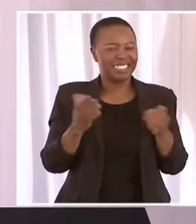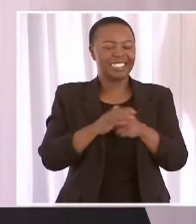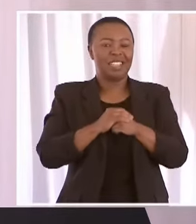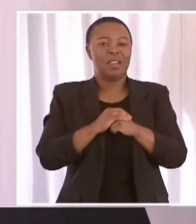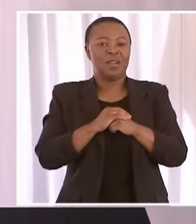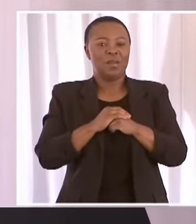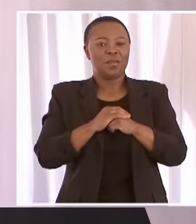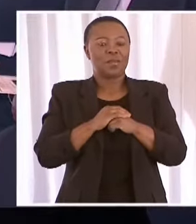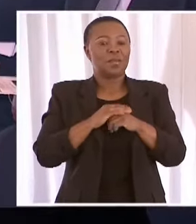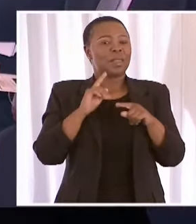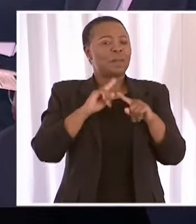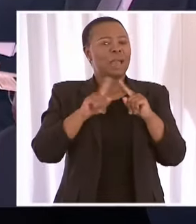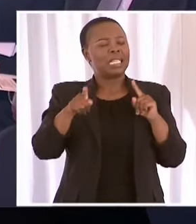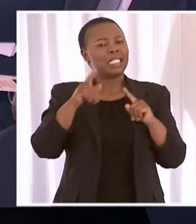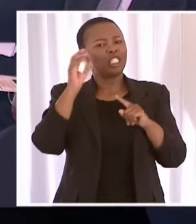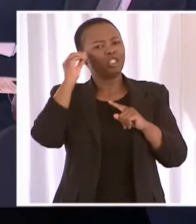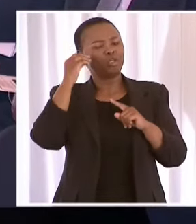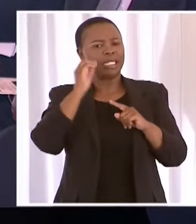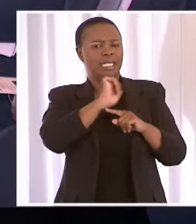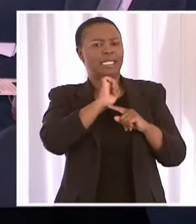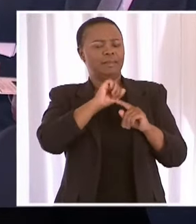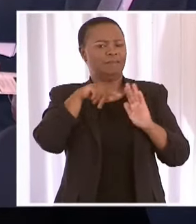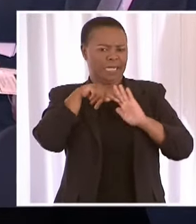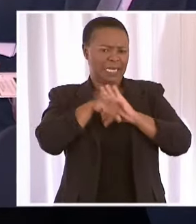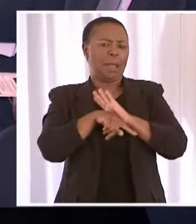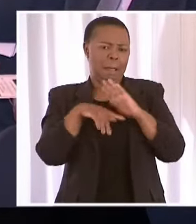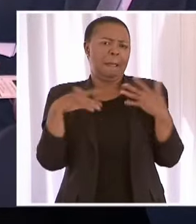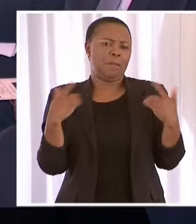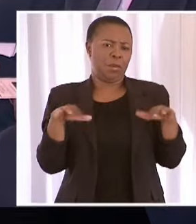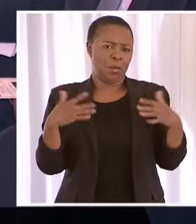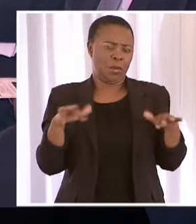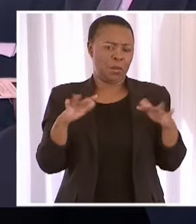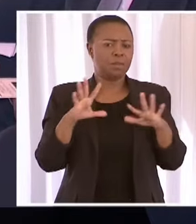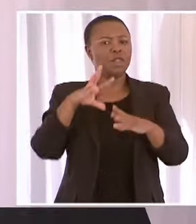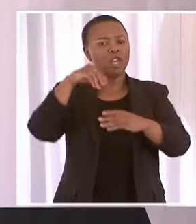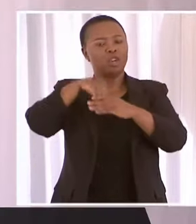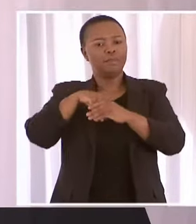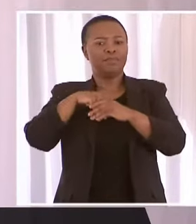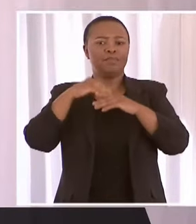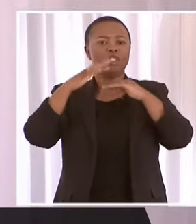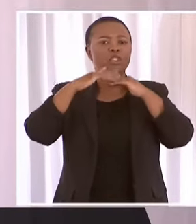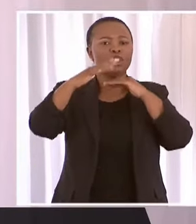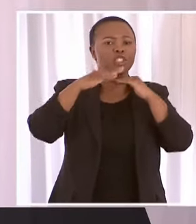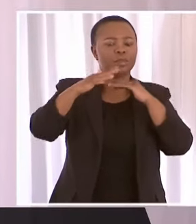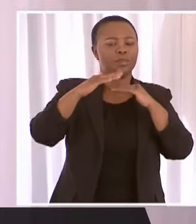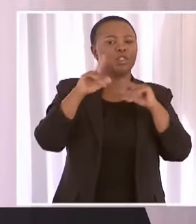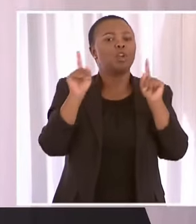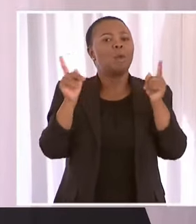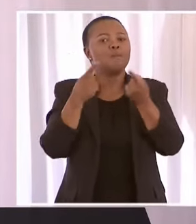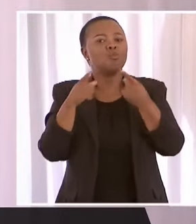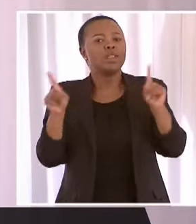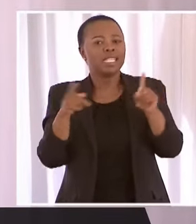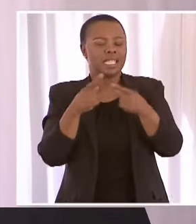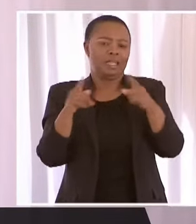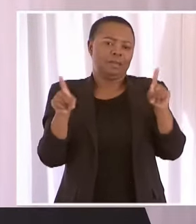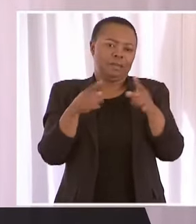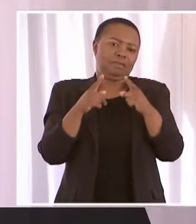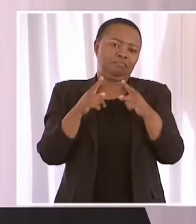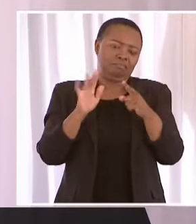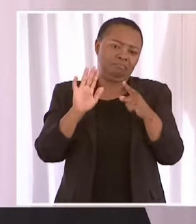His hinterland of interests was deep and sustaining for him, including jazz, Irish music, detective and spy